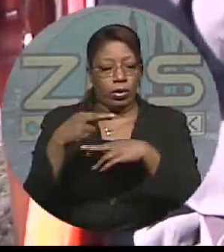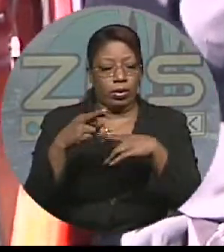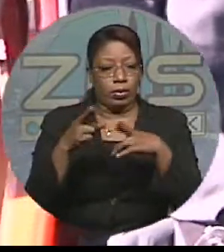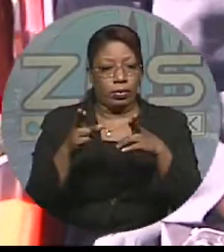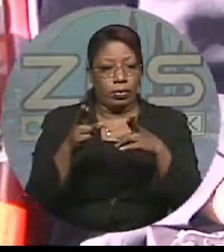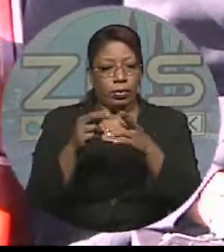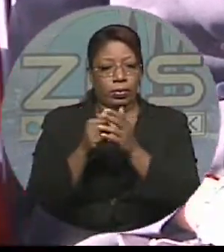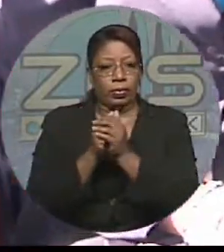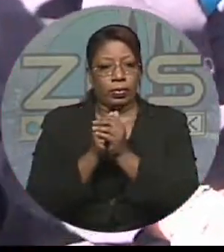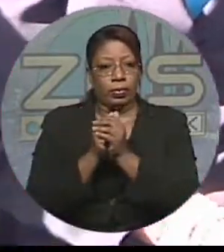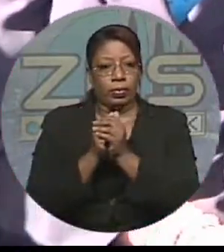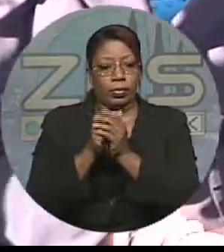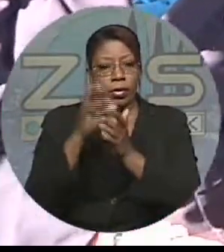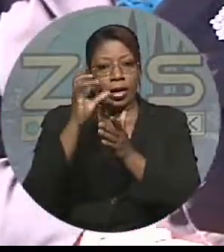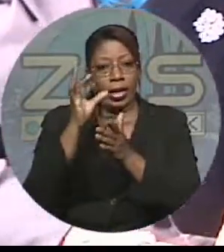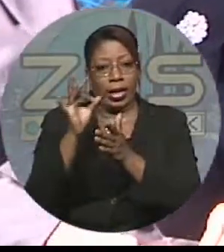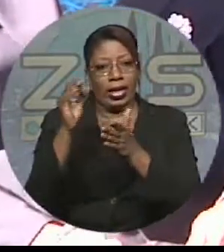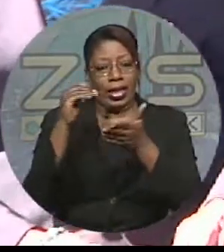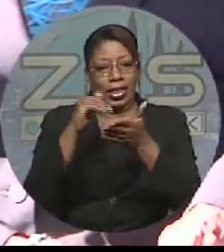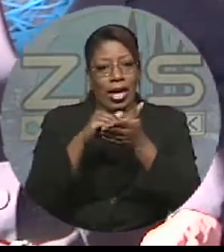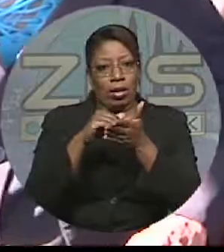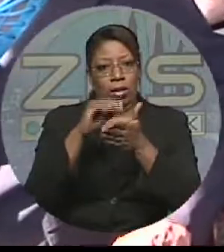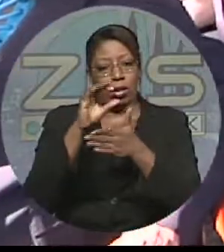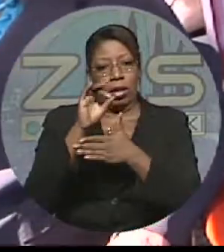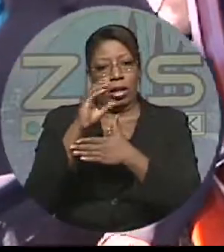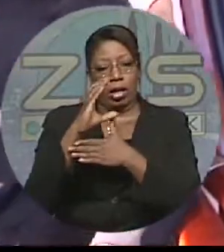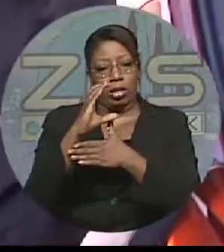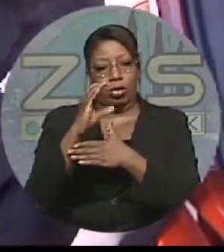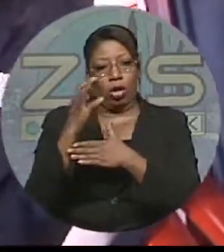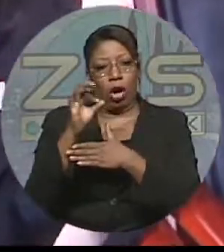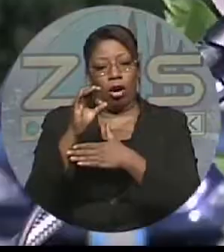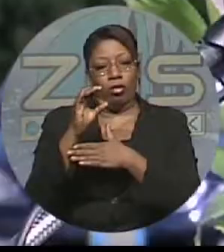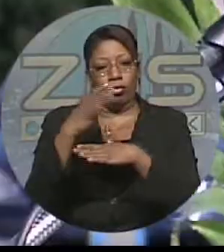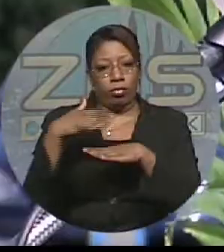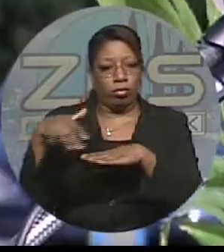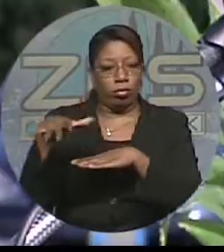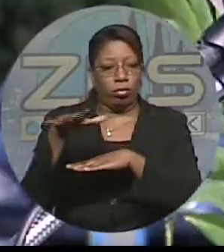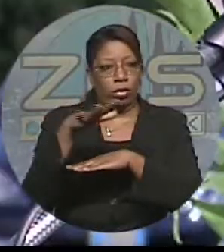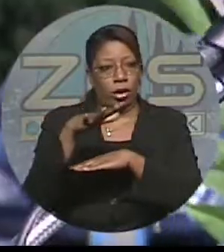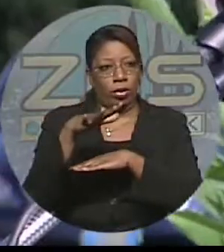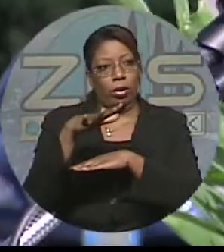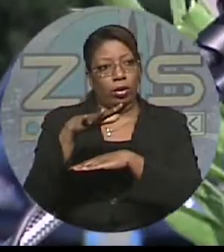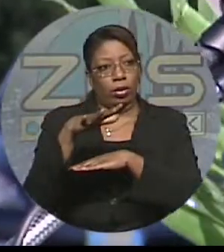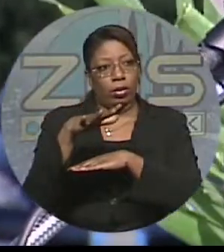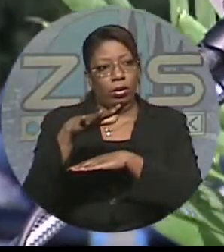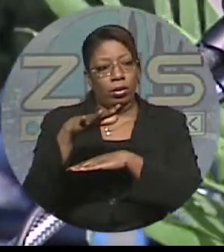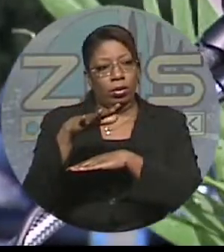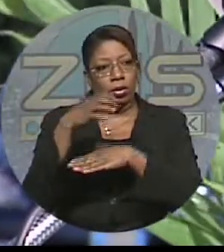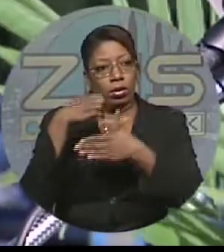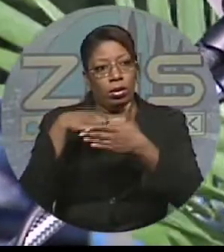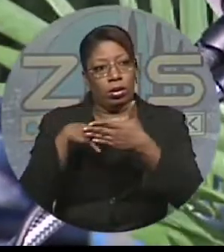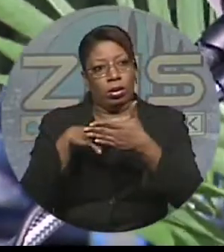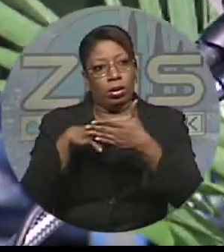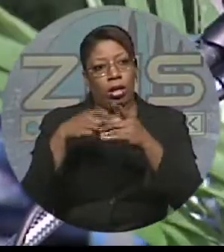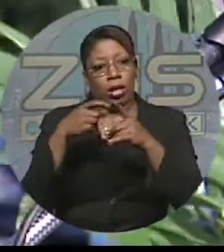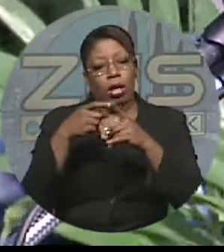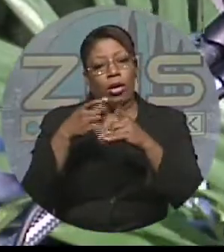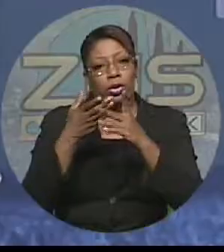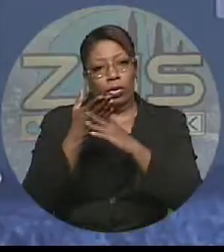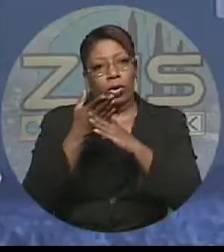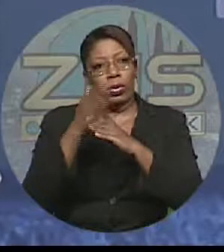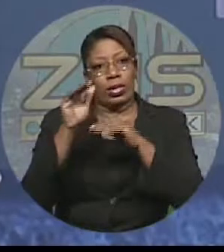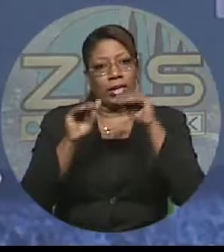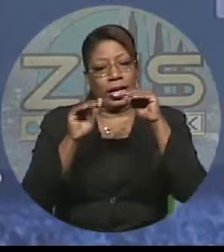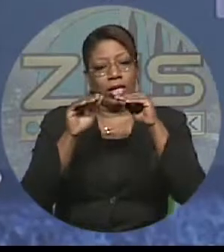and about 8,800 feet of space that is accessible by stairs and a single